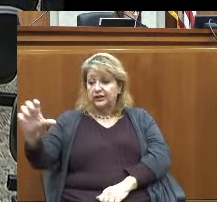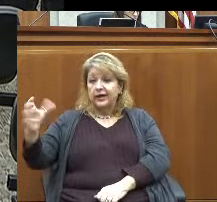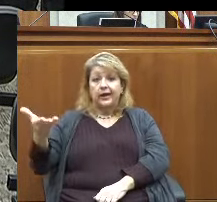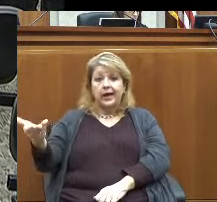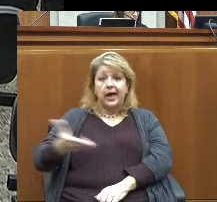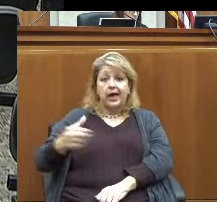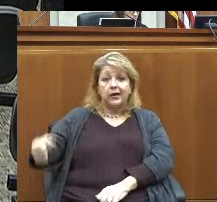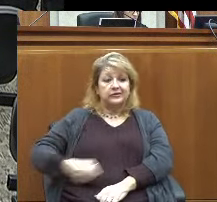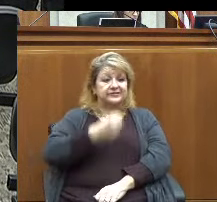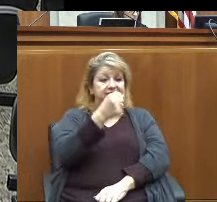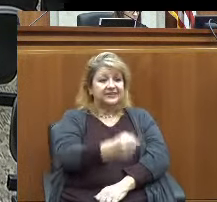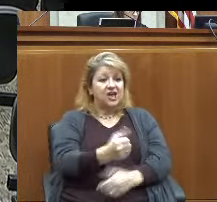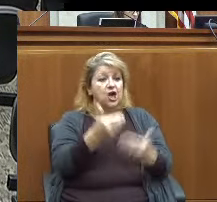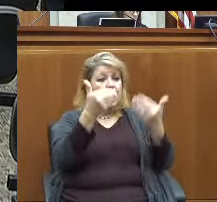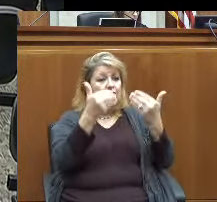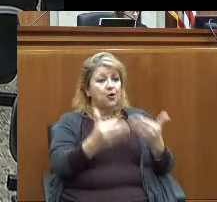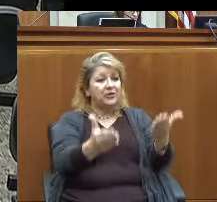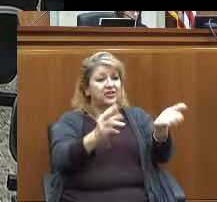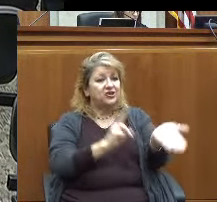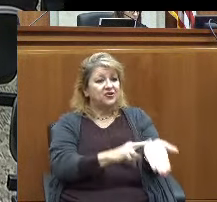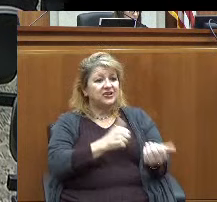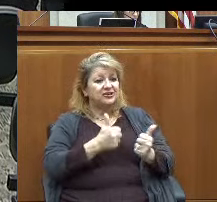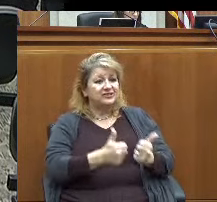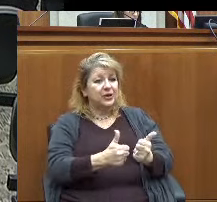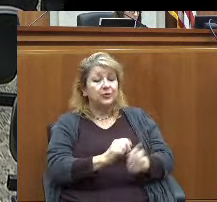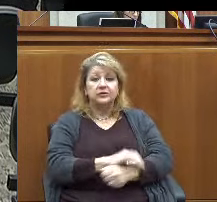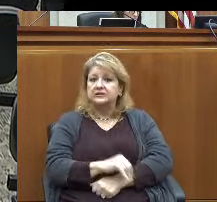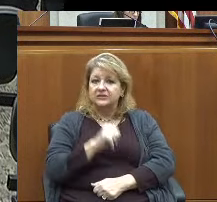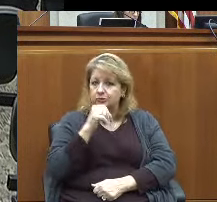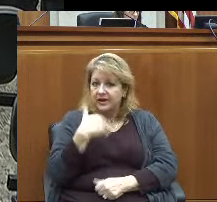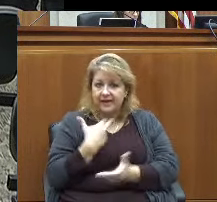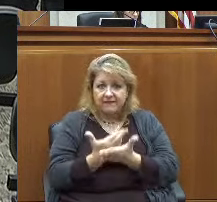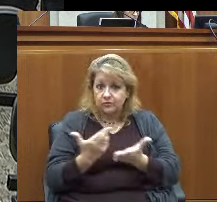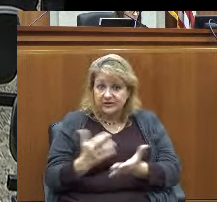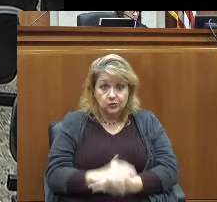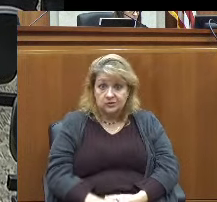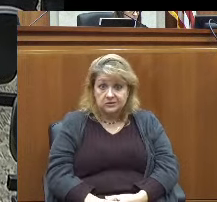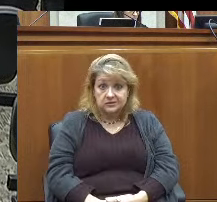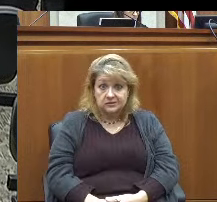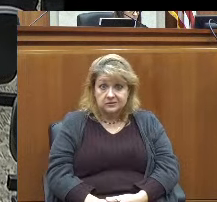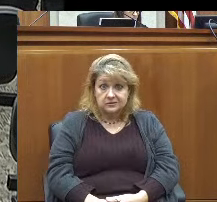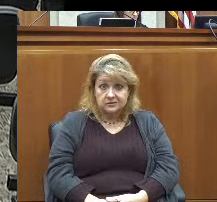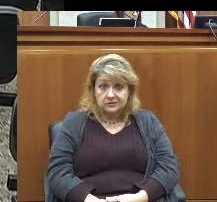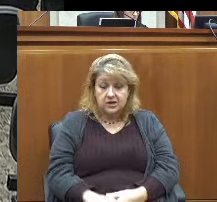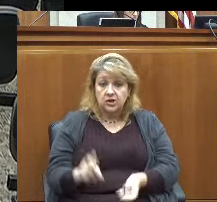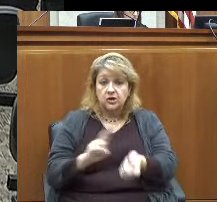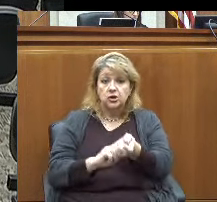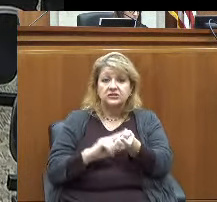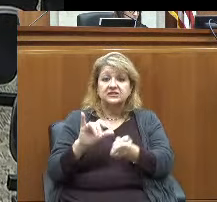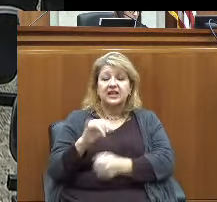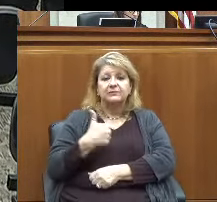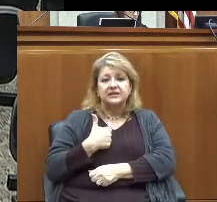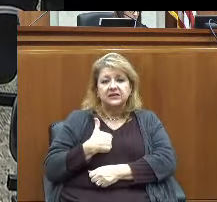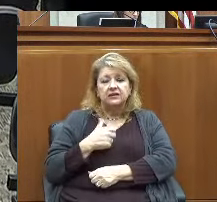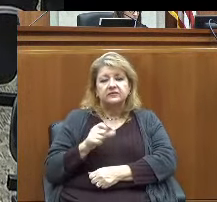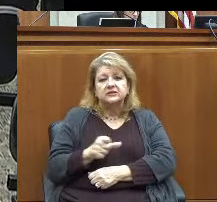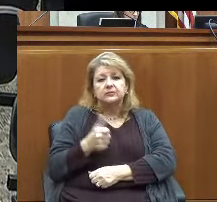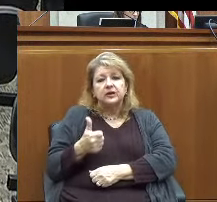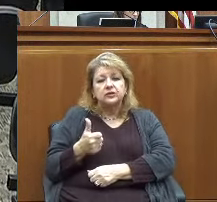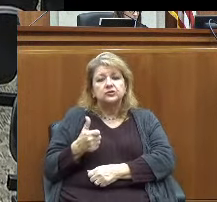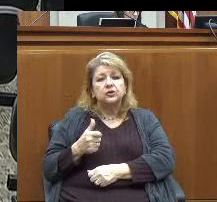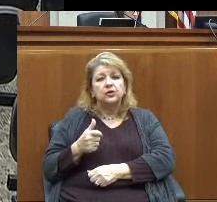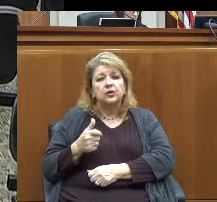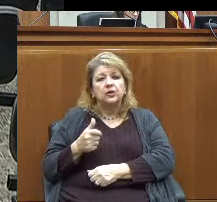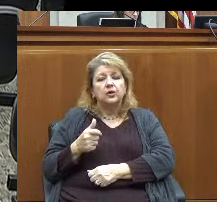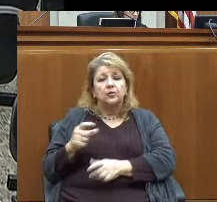They literally do not have the resources in the school setting. Nurses like myself and like some others that probably